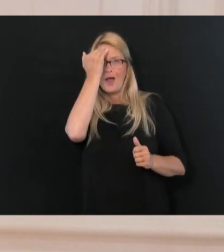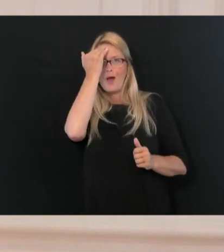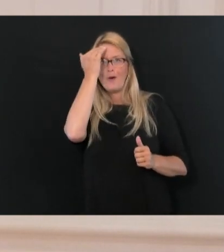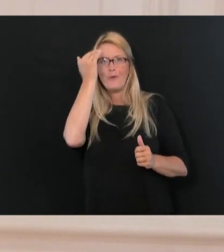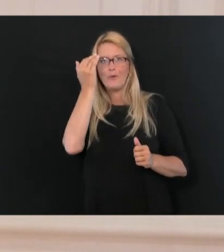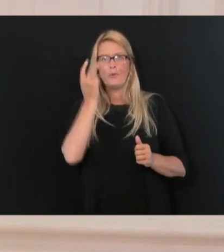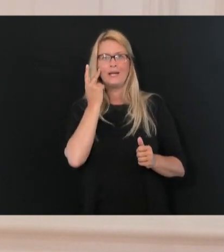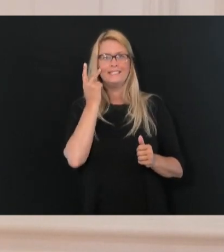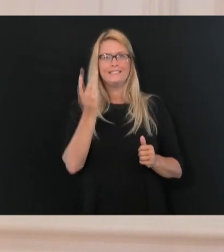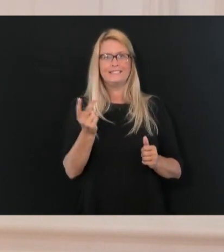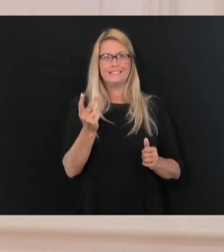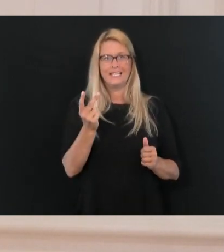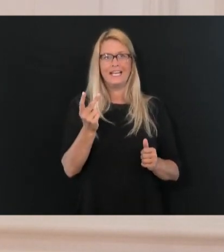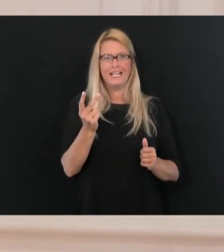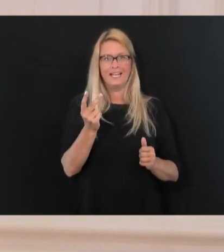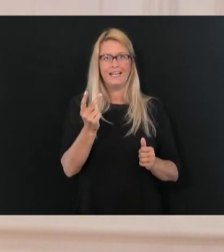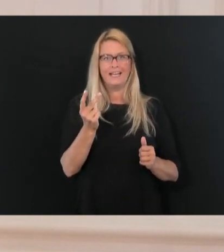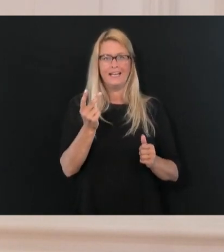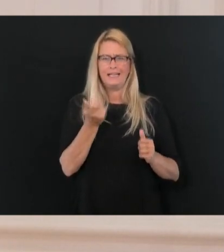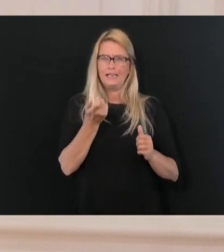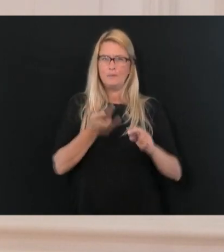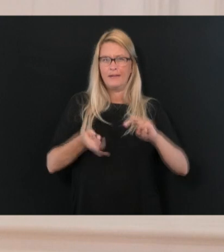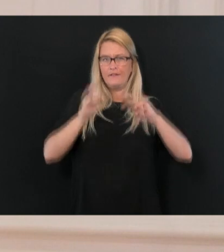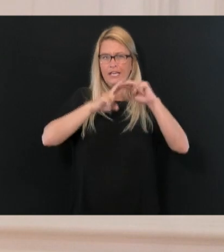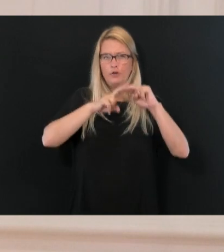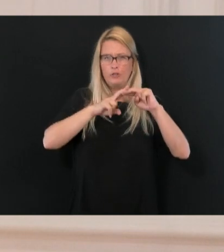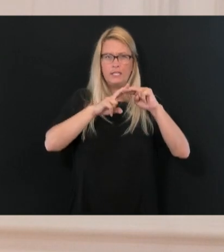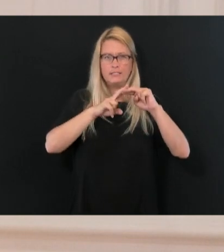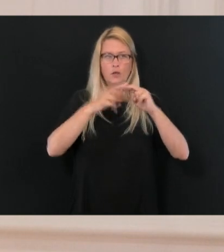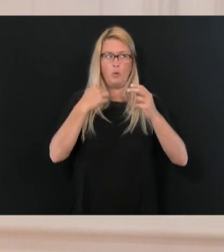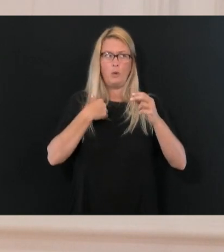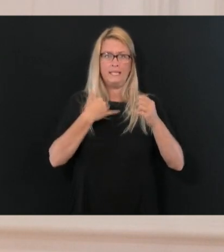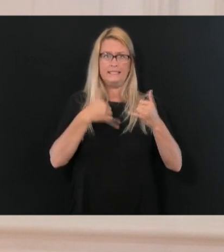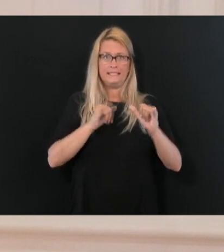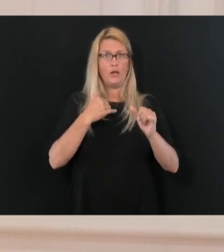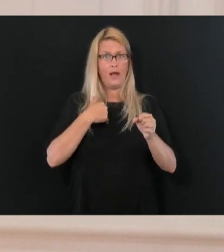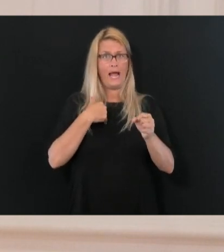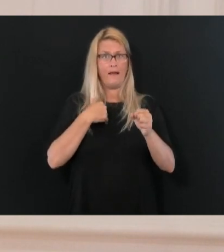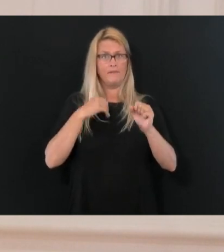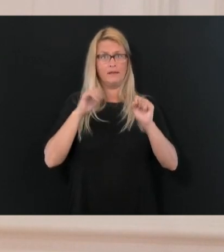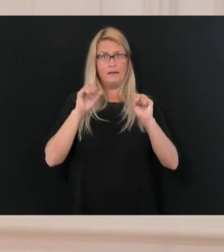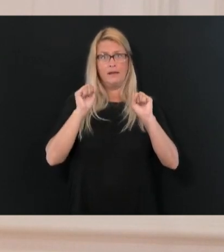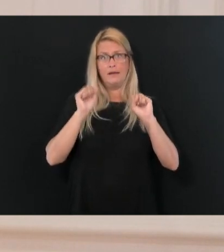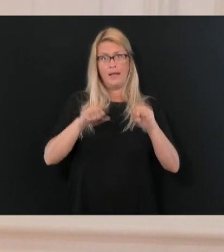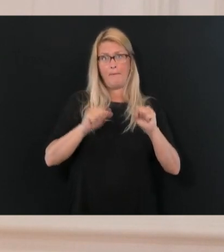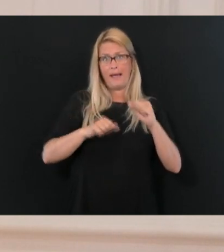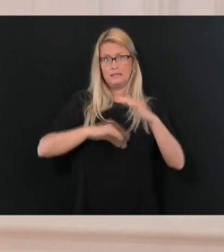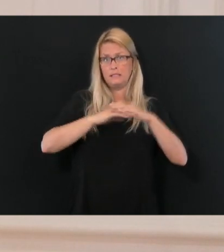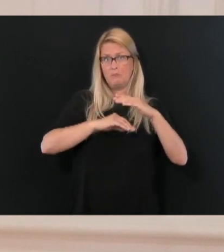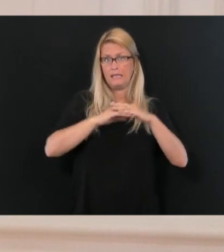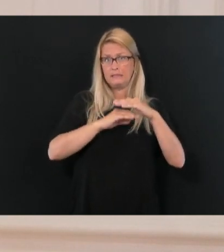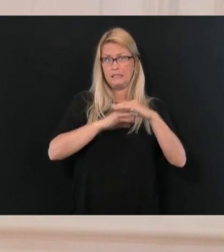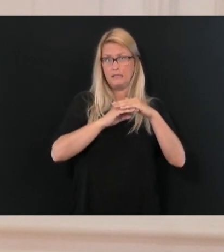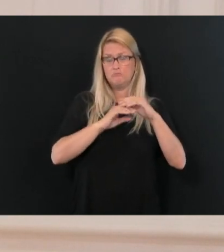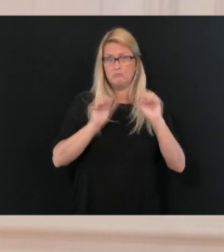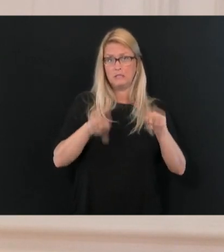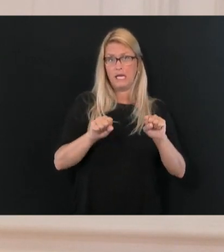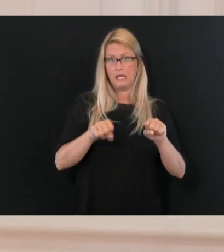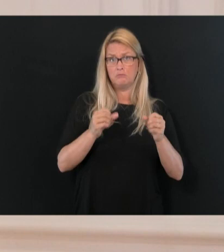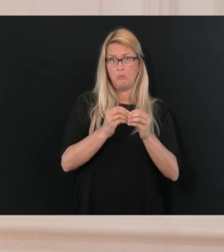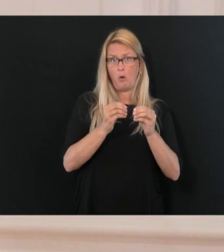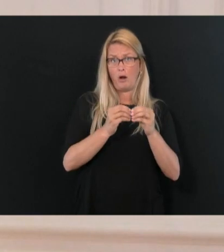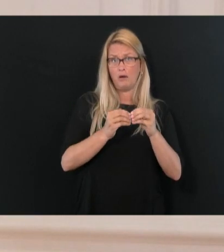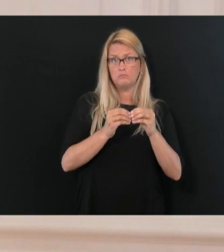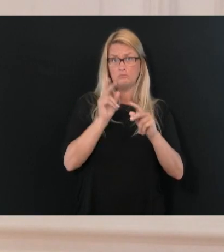see elevation, that we still have substantial capacity related to COVID. But as we've said before,